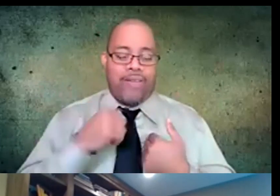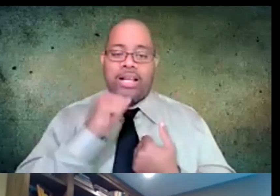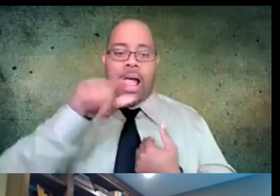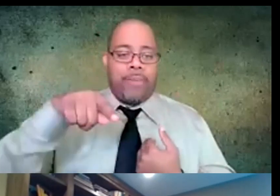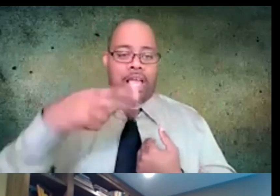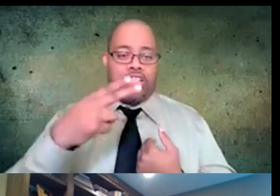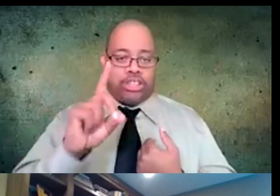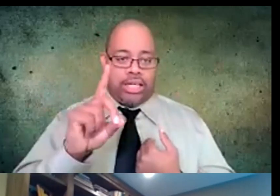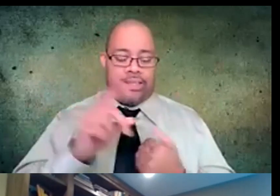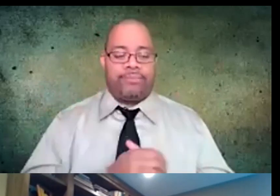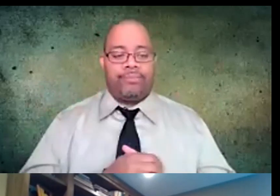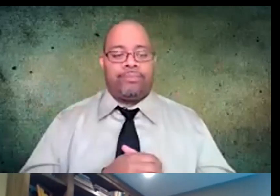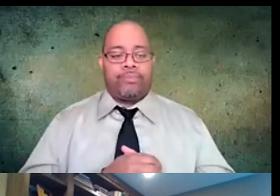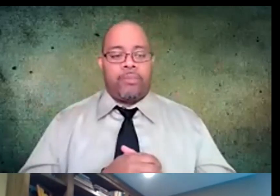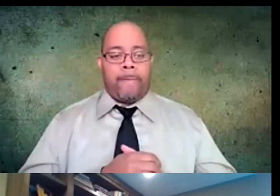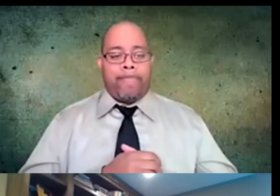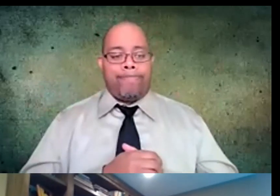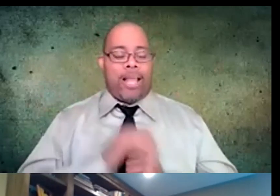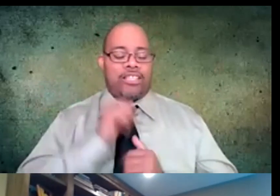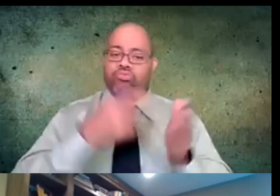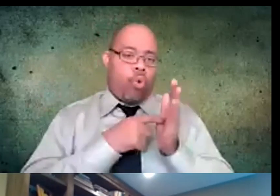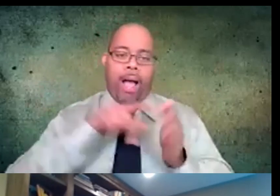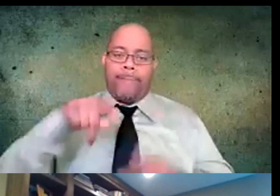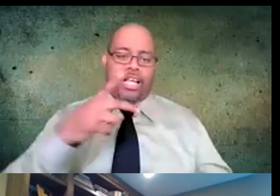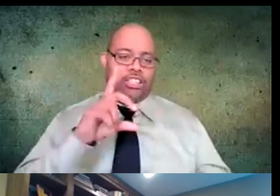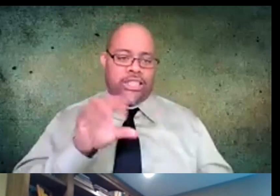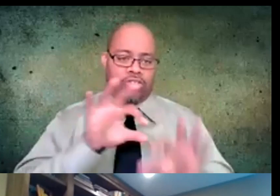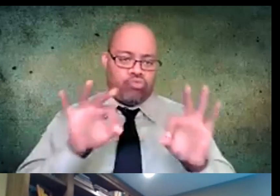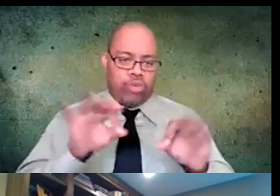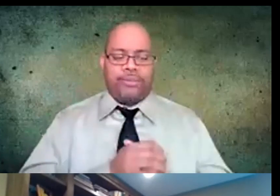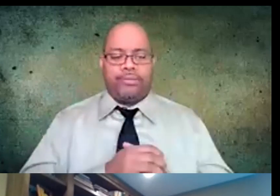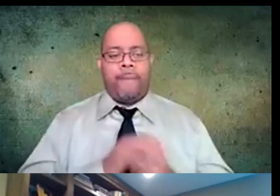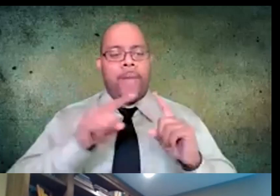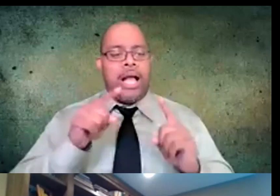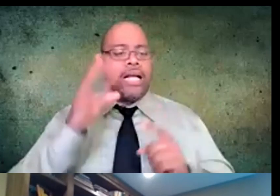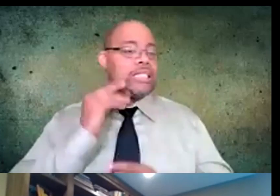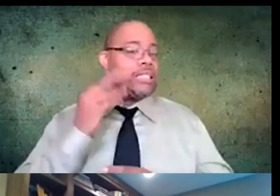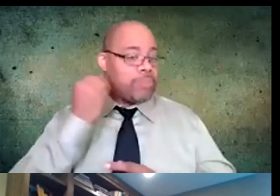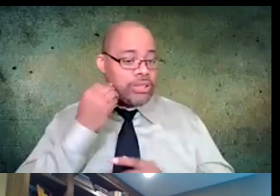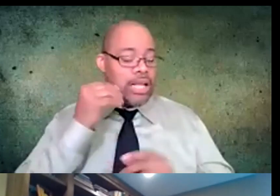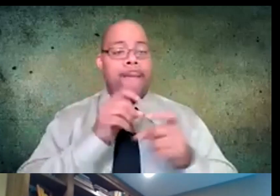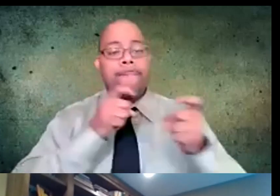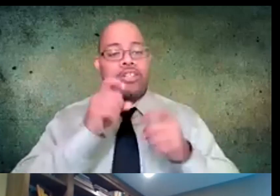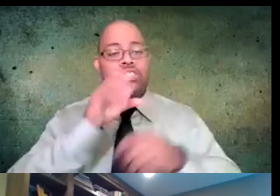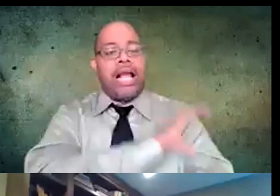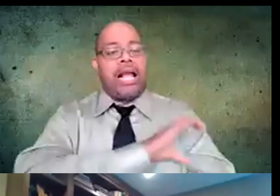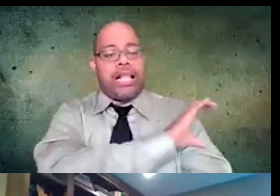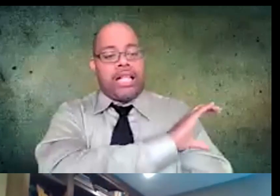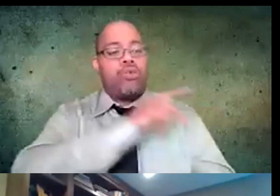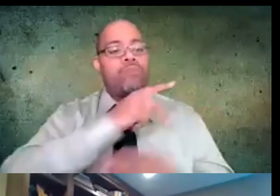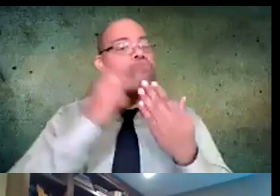non-PhDs. It doesn't require a PhD degree, but experience in managing a clinical